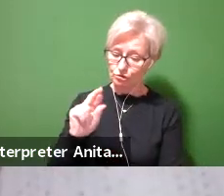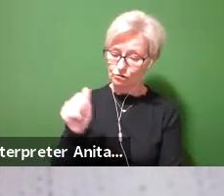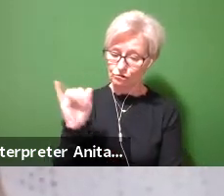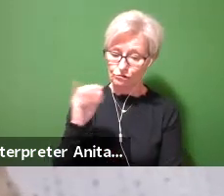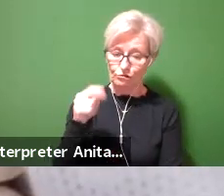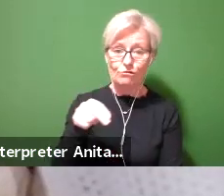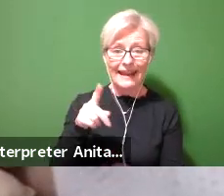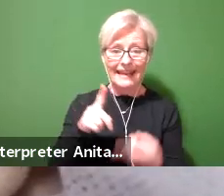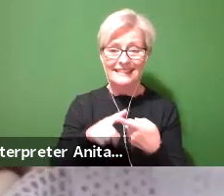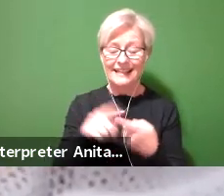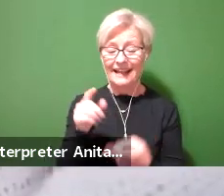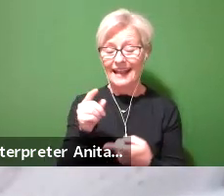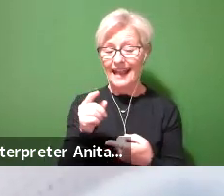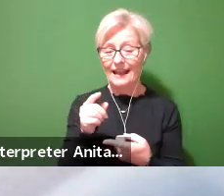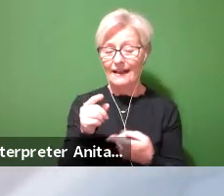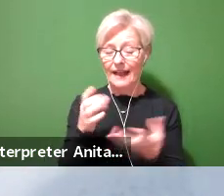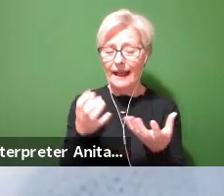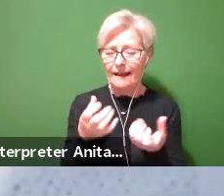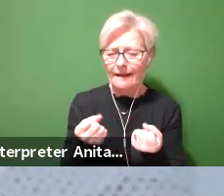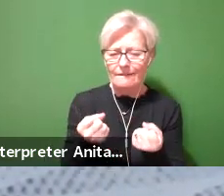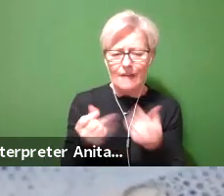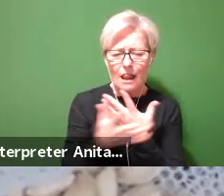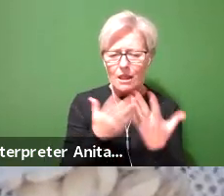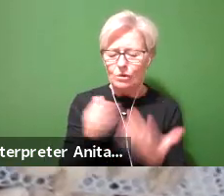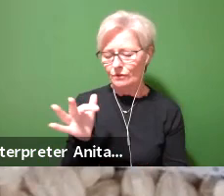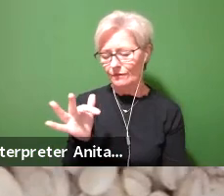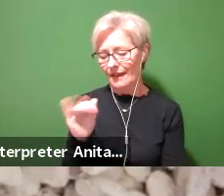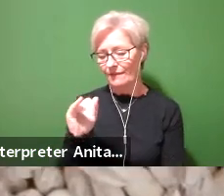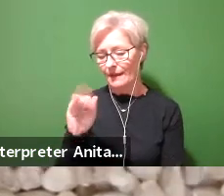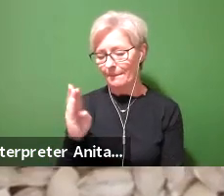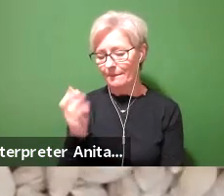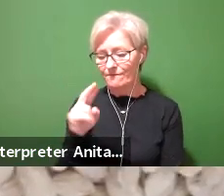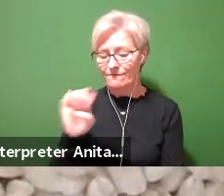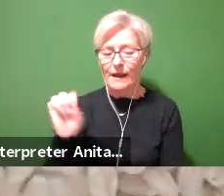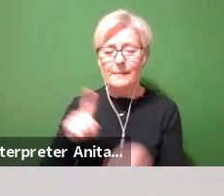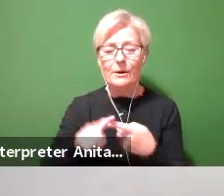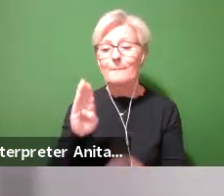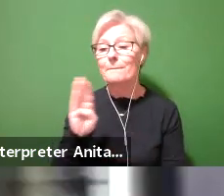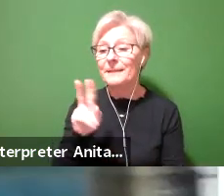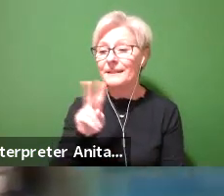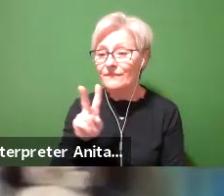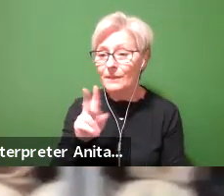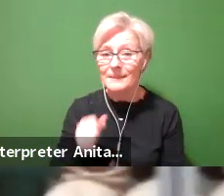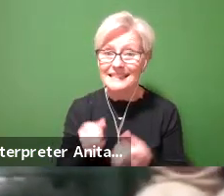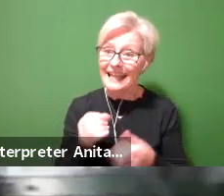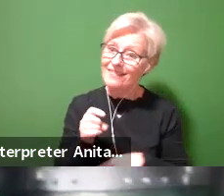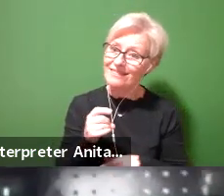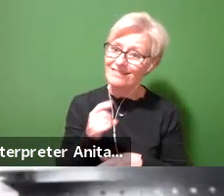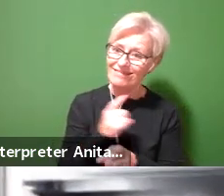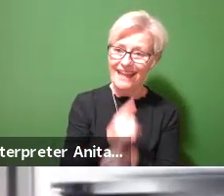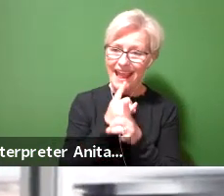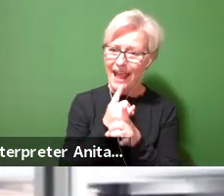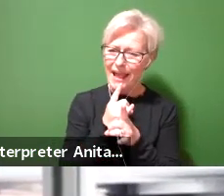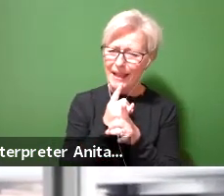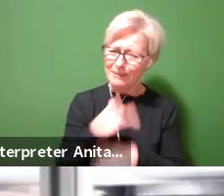vitamins, which can help with a slower metabolism and constipation. Plus, they fill us up so we're not so hungry. Maintaining a healthy